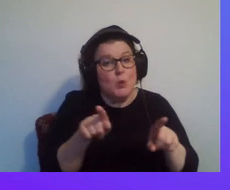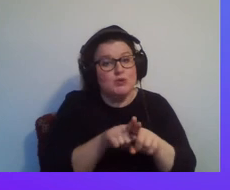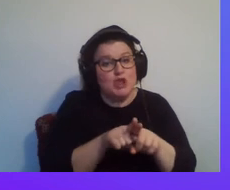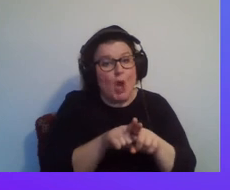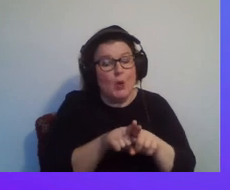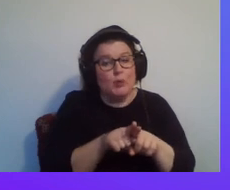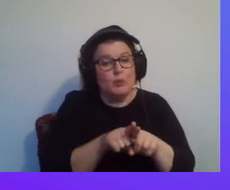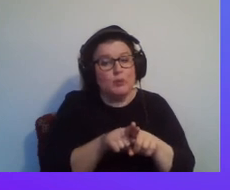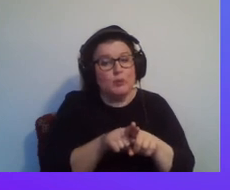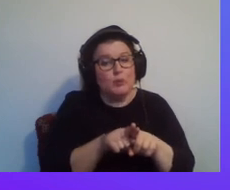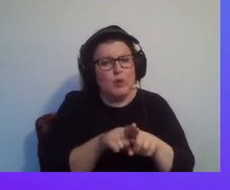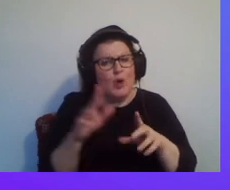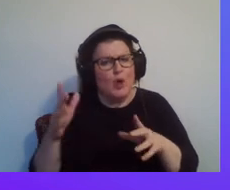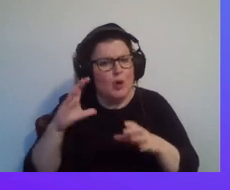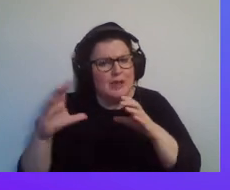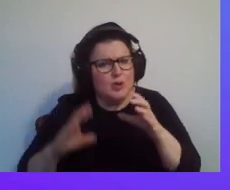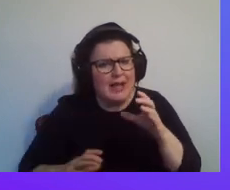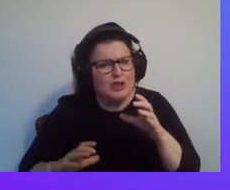swab. And that's